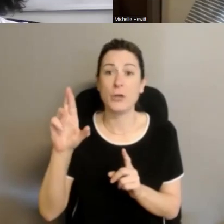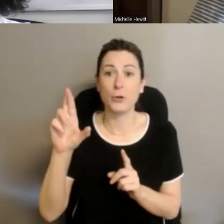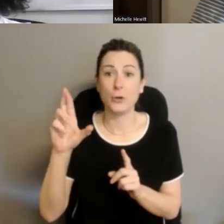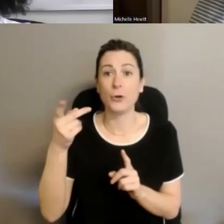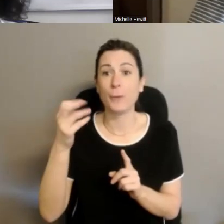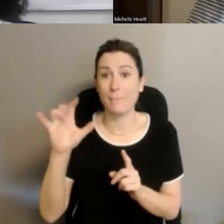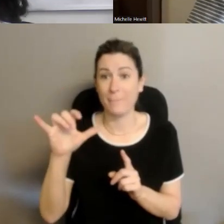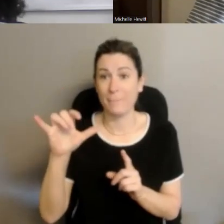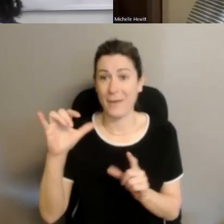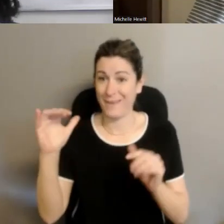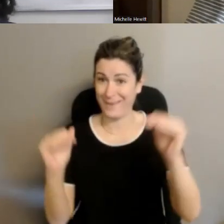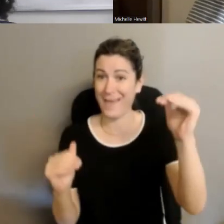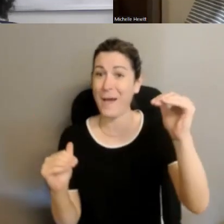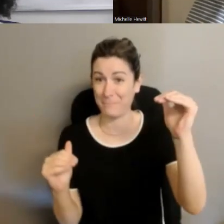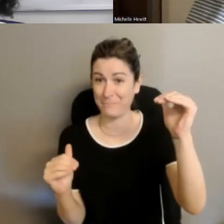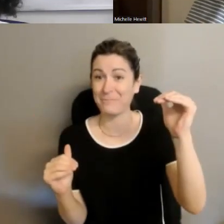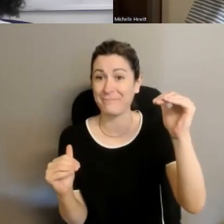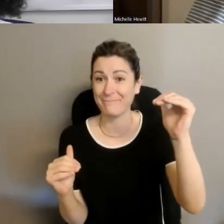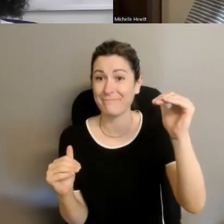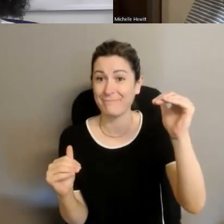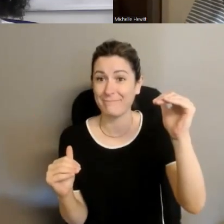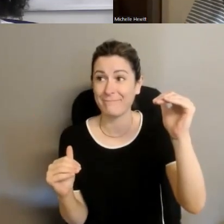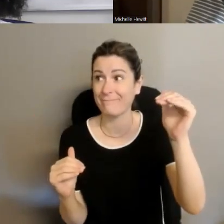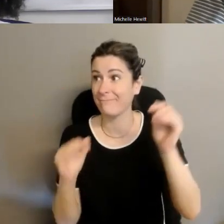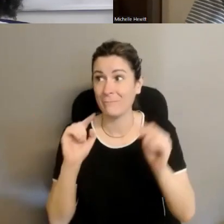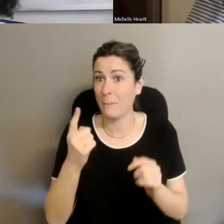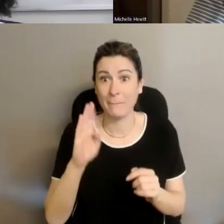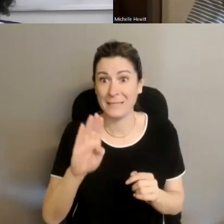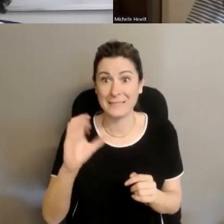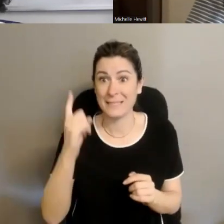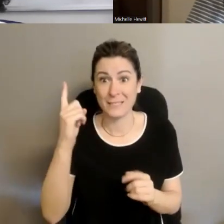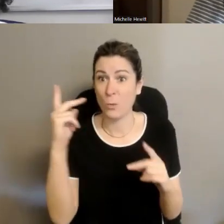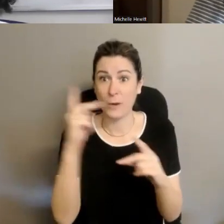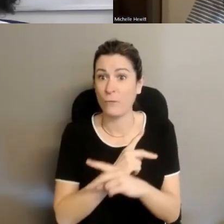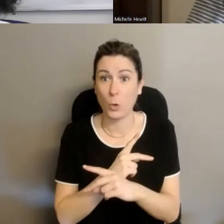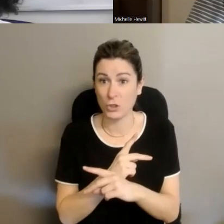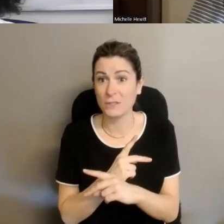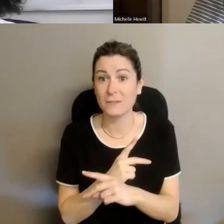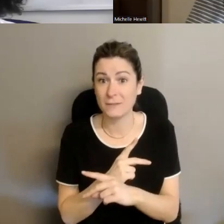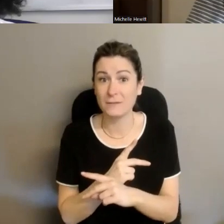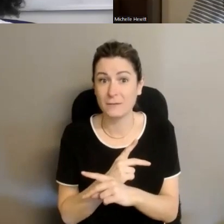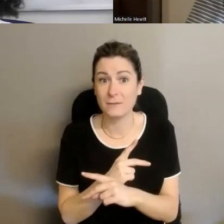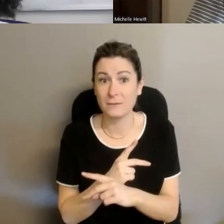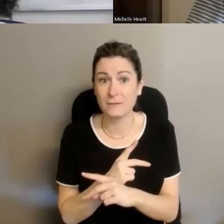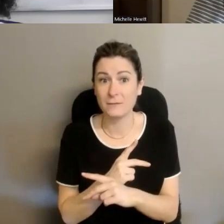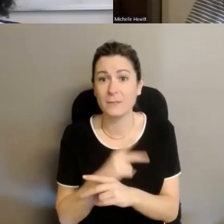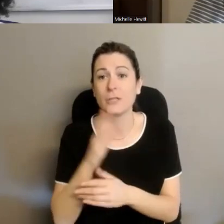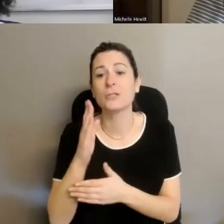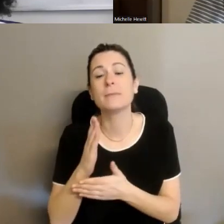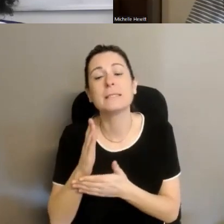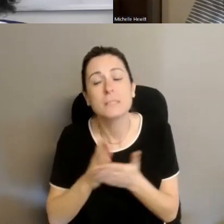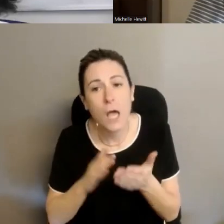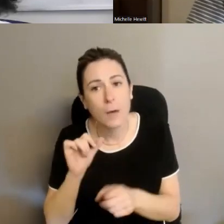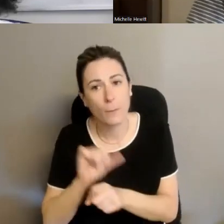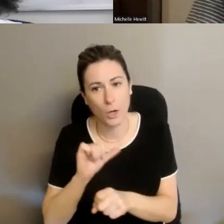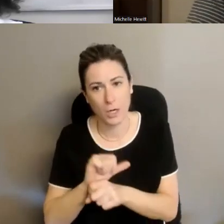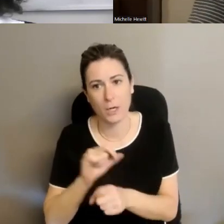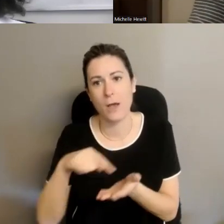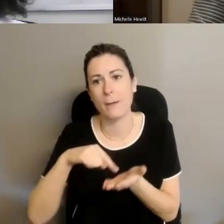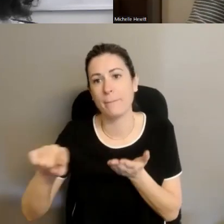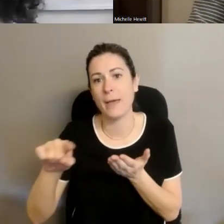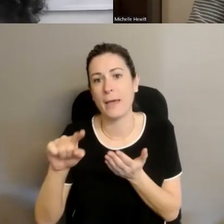And BC has one of the worst gender pay gaps. I know recently there's been some work on pay equity and what goes leave.